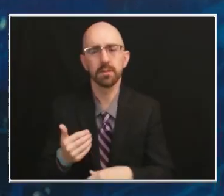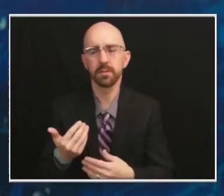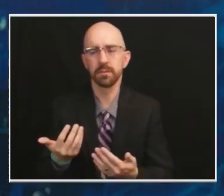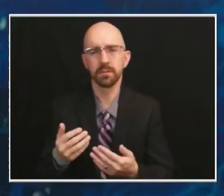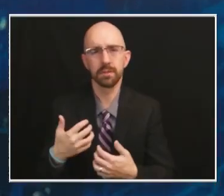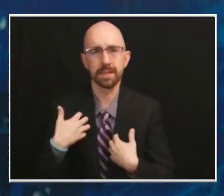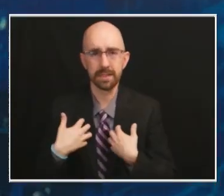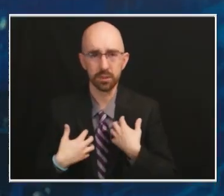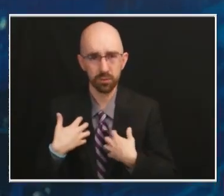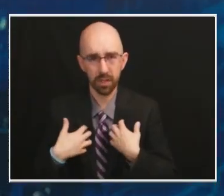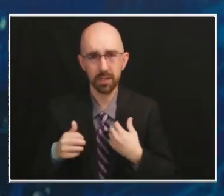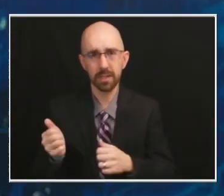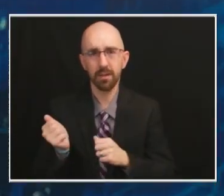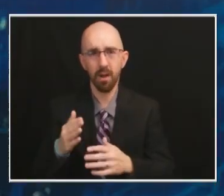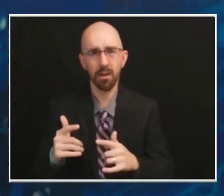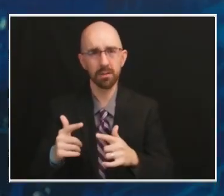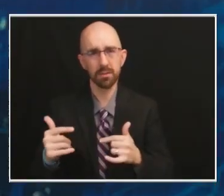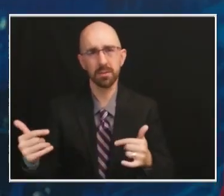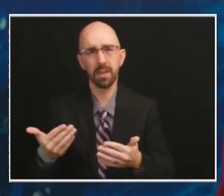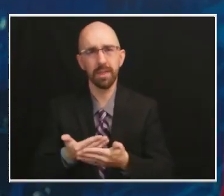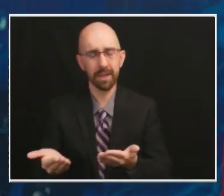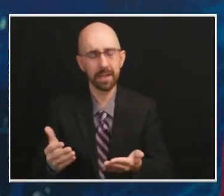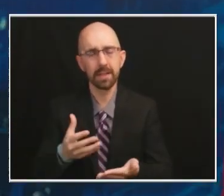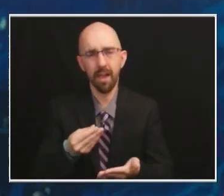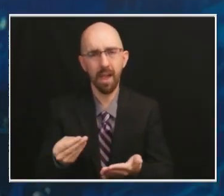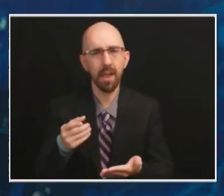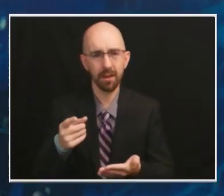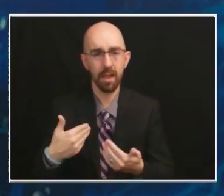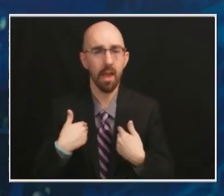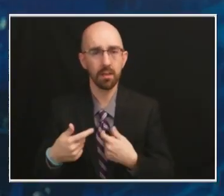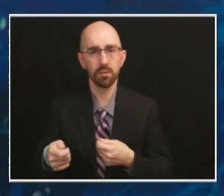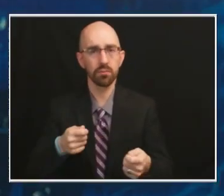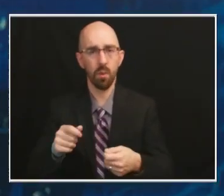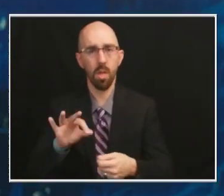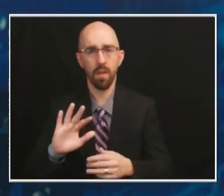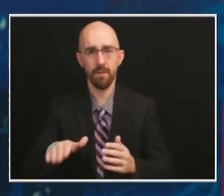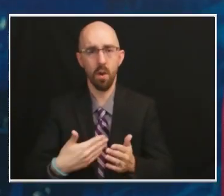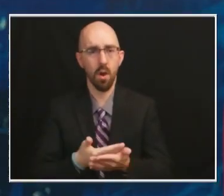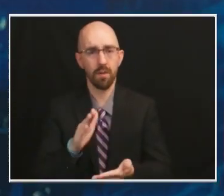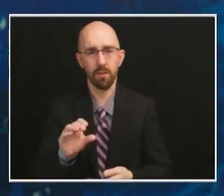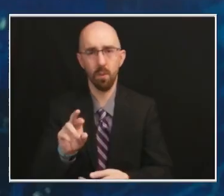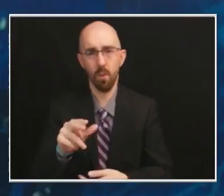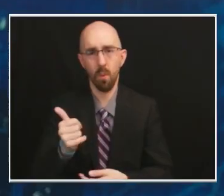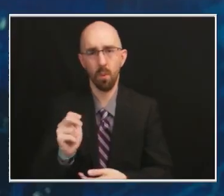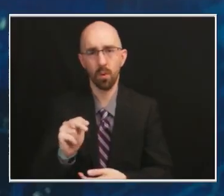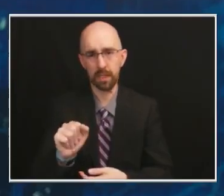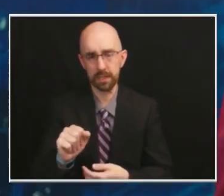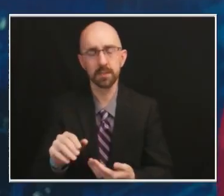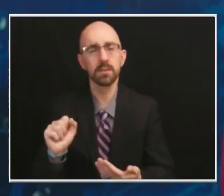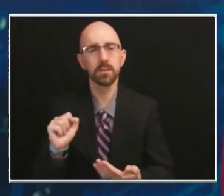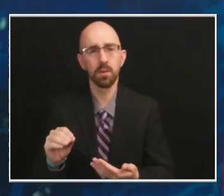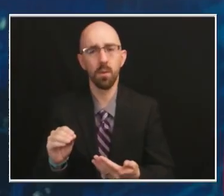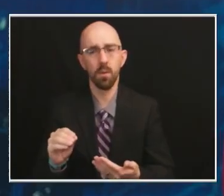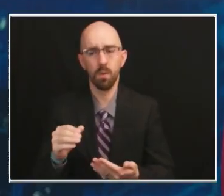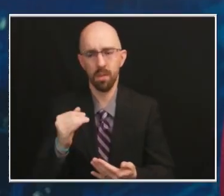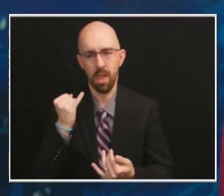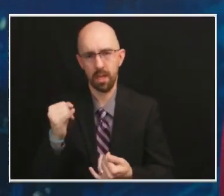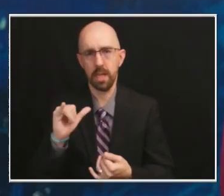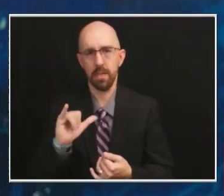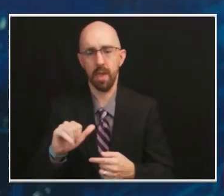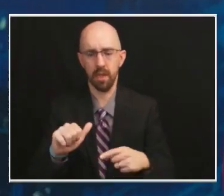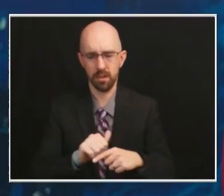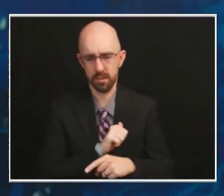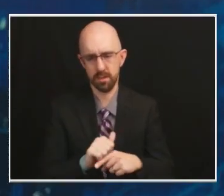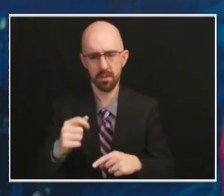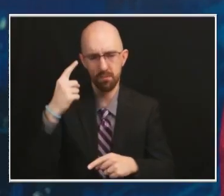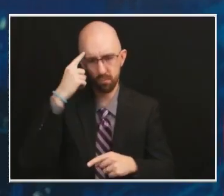can do so many things, and it has control of all of your organs. So the idea that retraining your brain to actually do